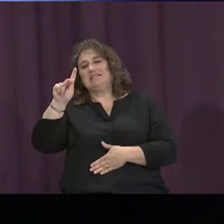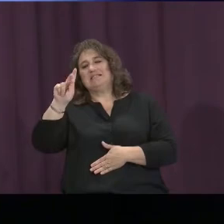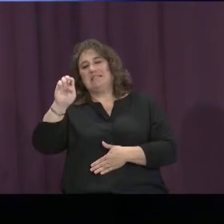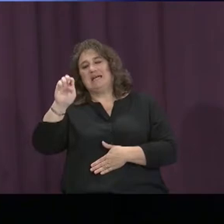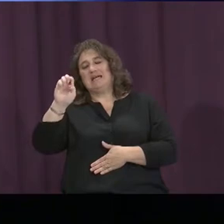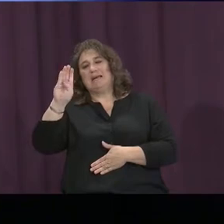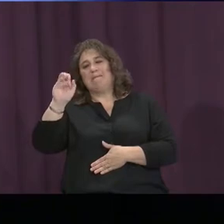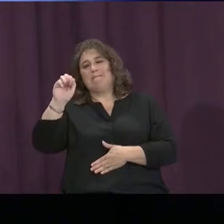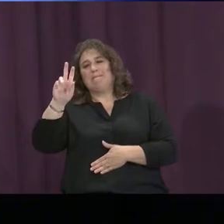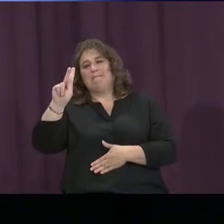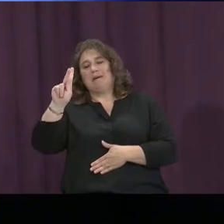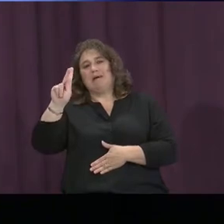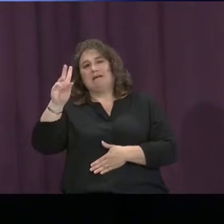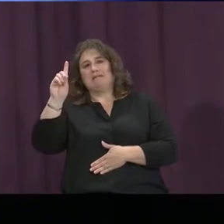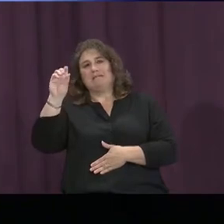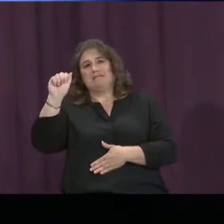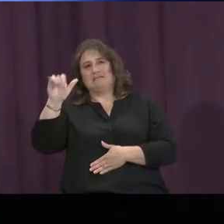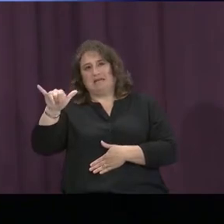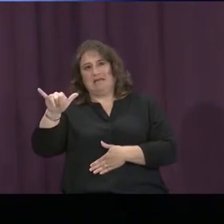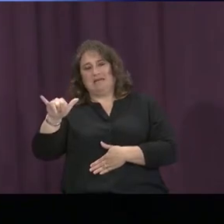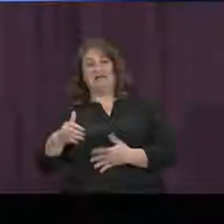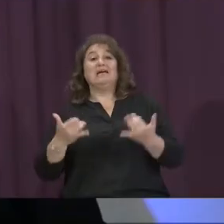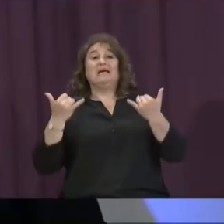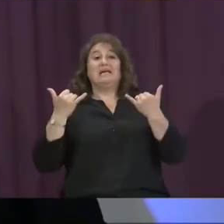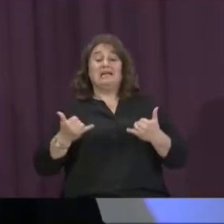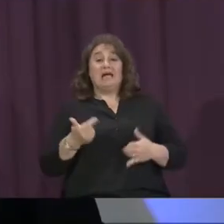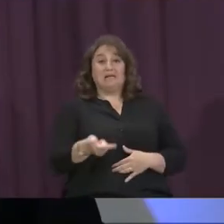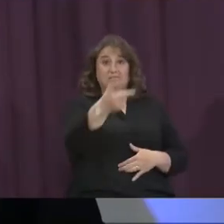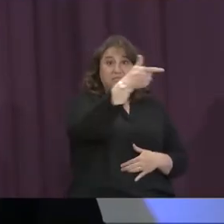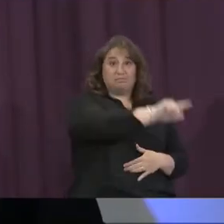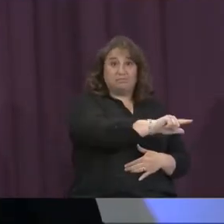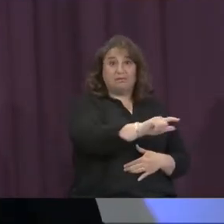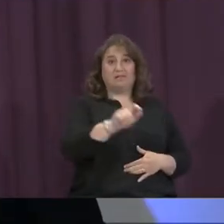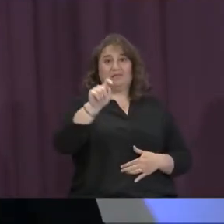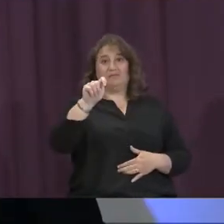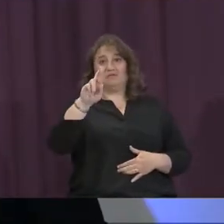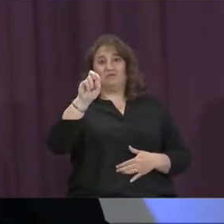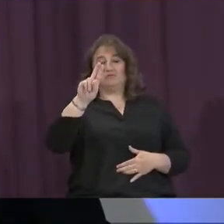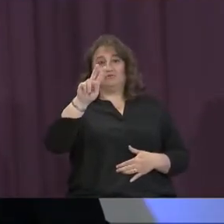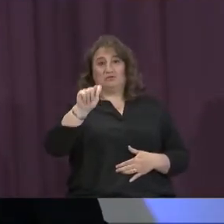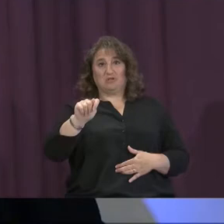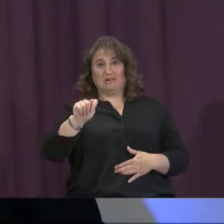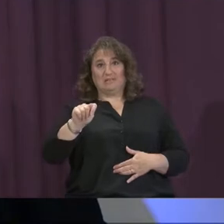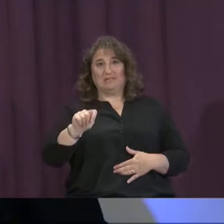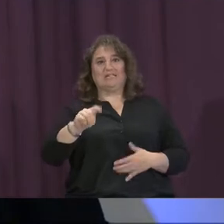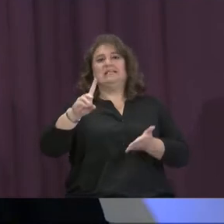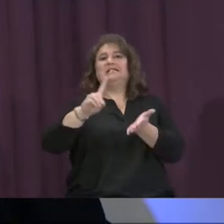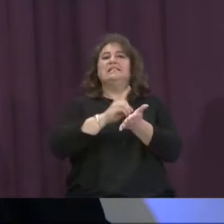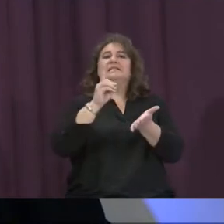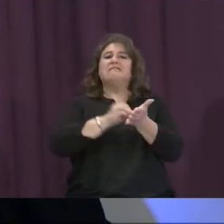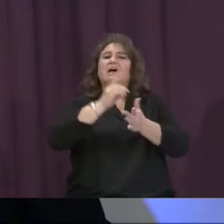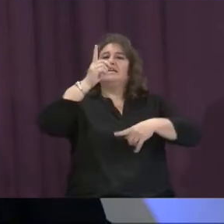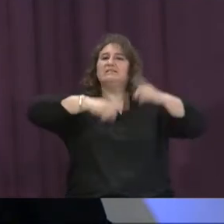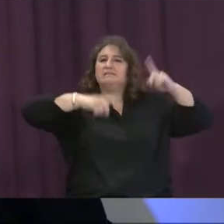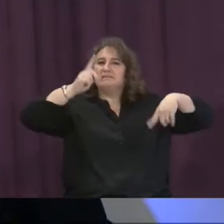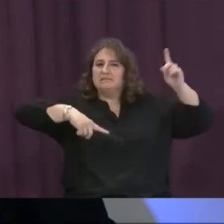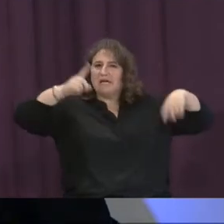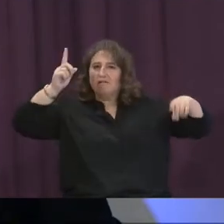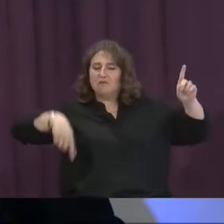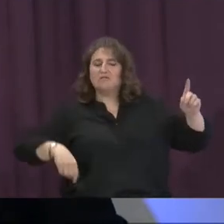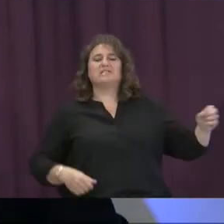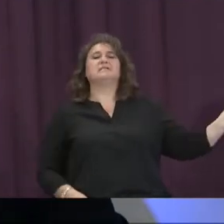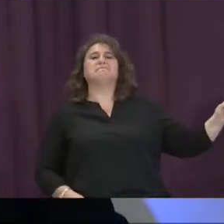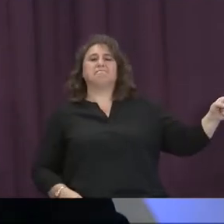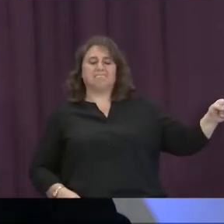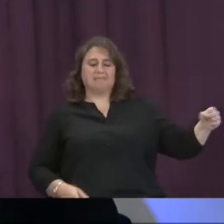it over to Trent as we talk about defining diversity in our Activity 1. Absolutely. So we